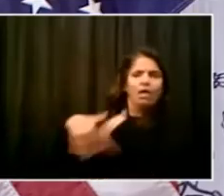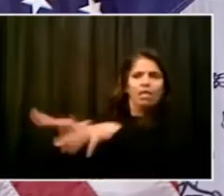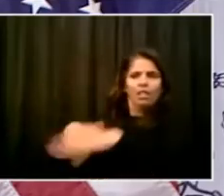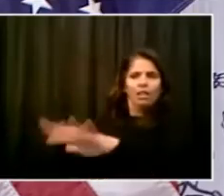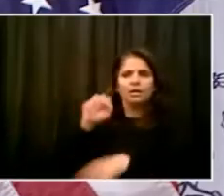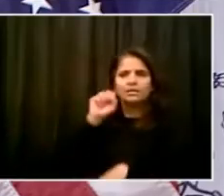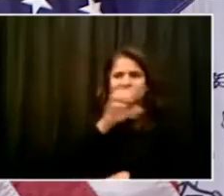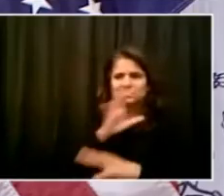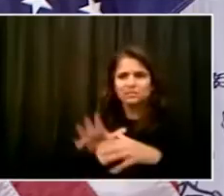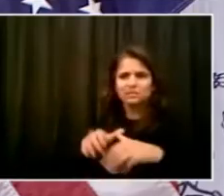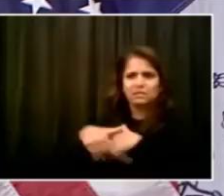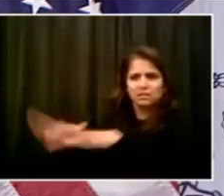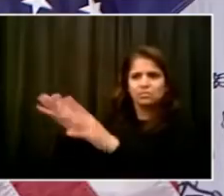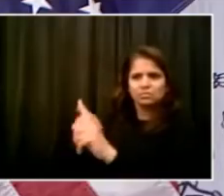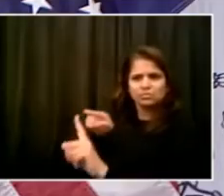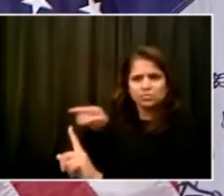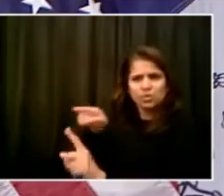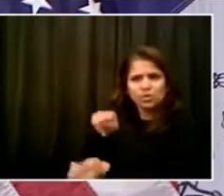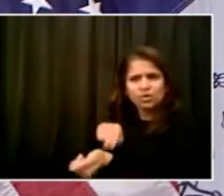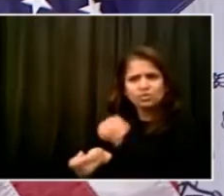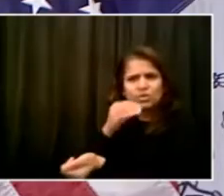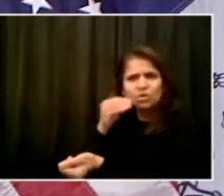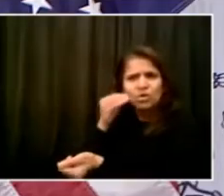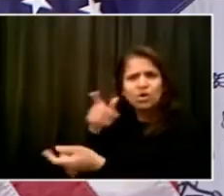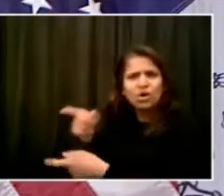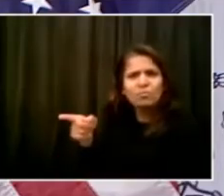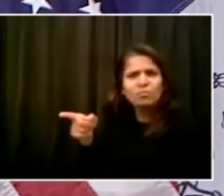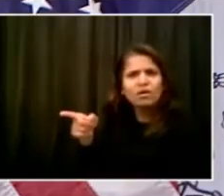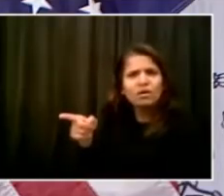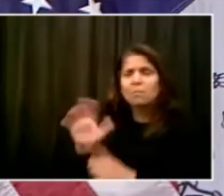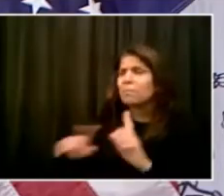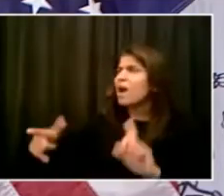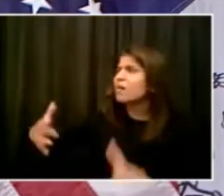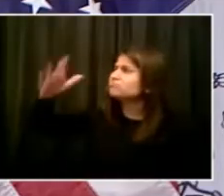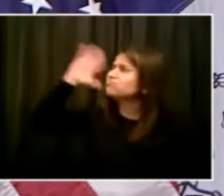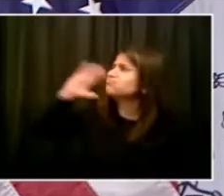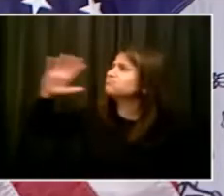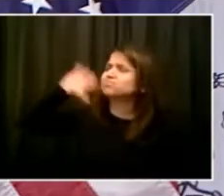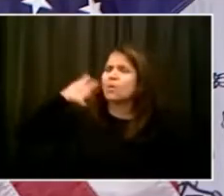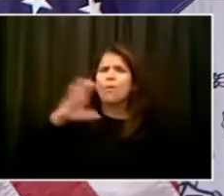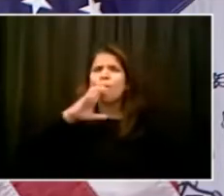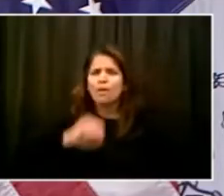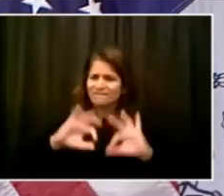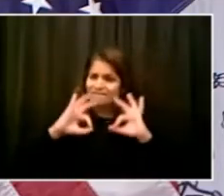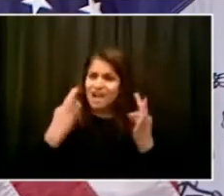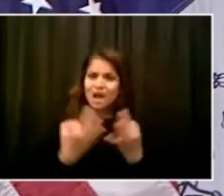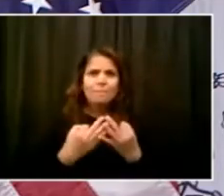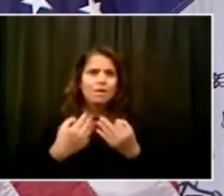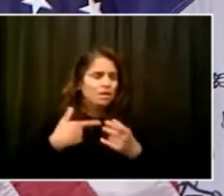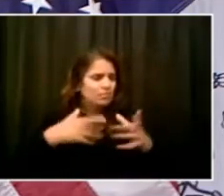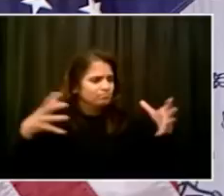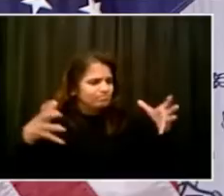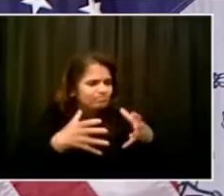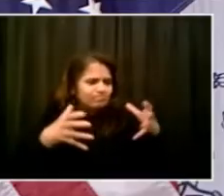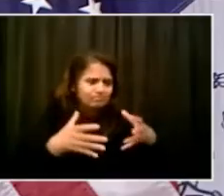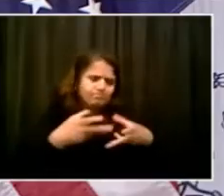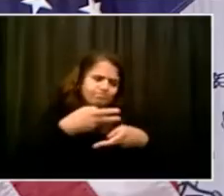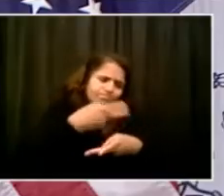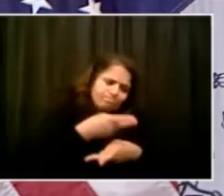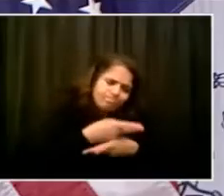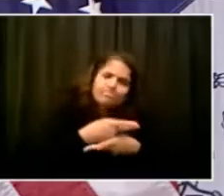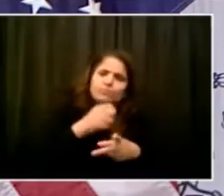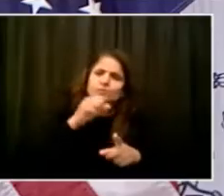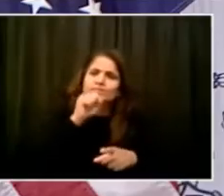metro area, all over the country, and then nursing homes became a bigger and bigger thing. And I don't think it's a great model. I just don't. I think it